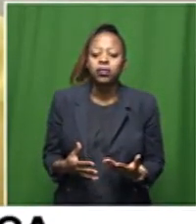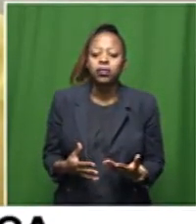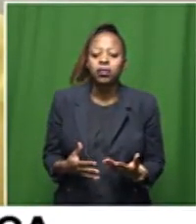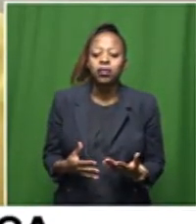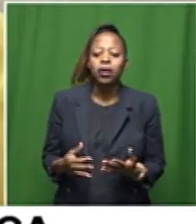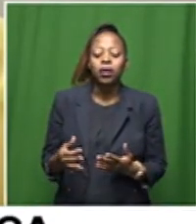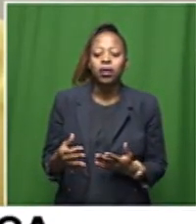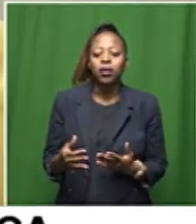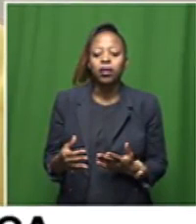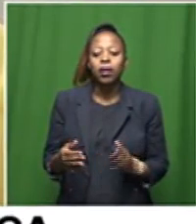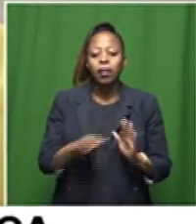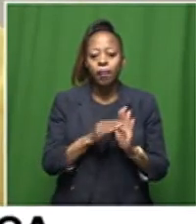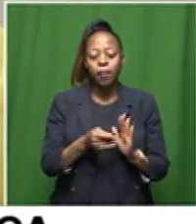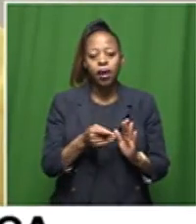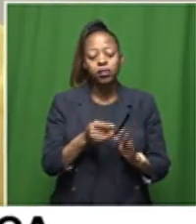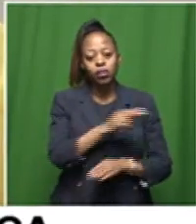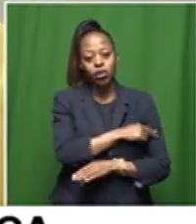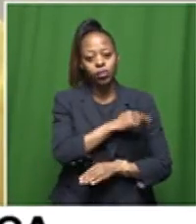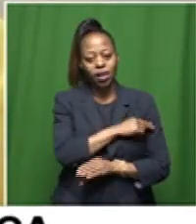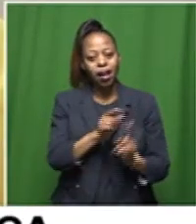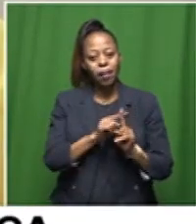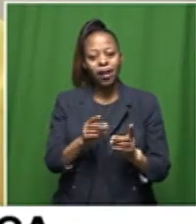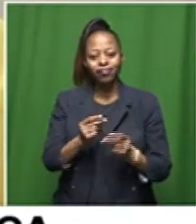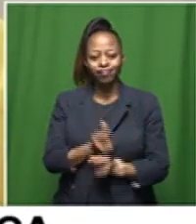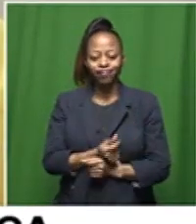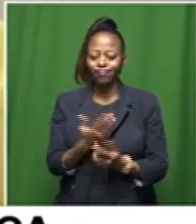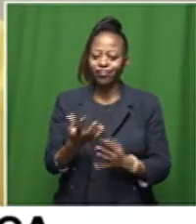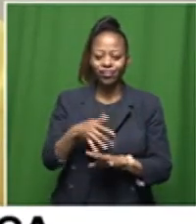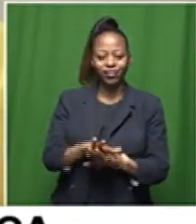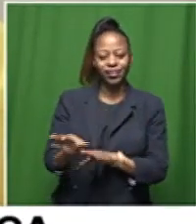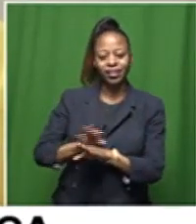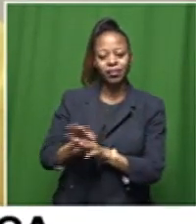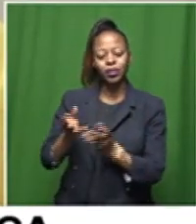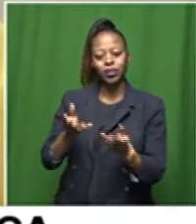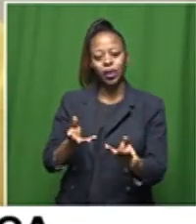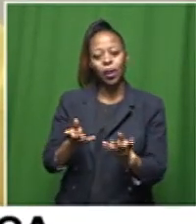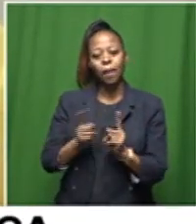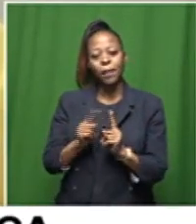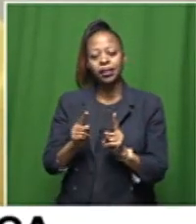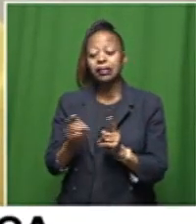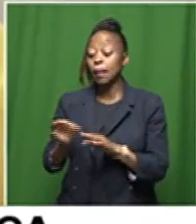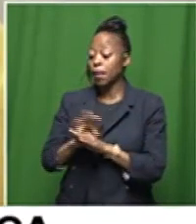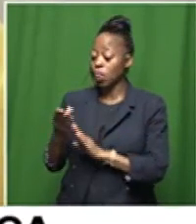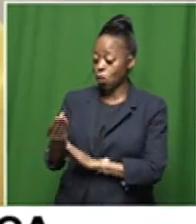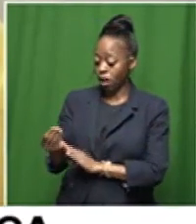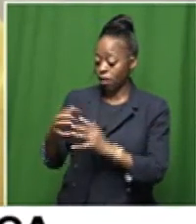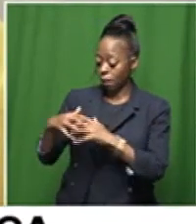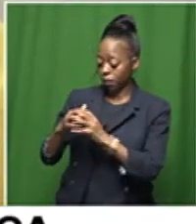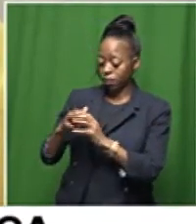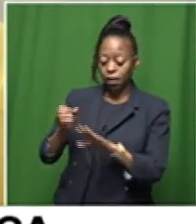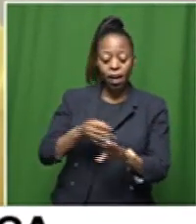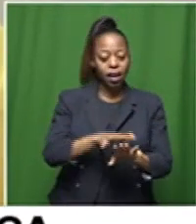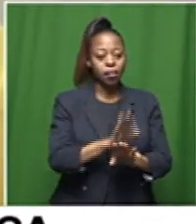in one of the hospitals. But after we could not even implement, the plan was there, but we could not implement. We went